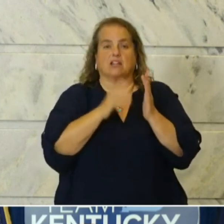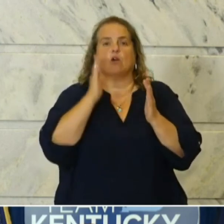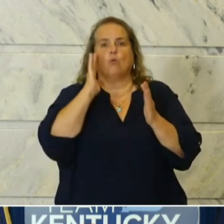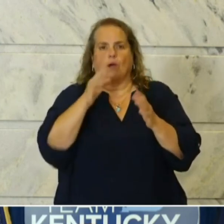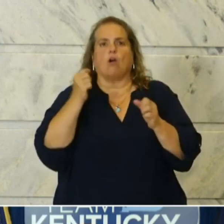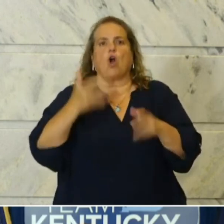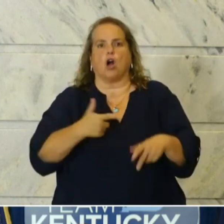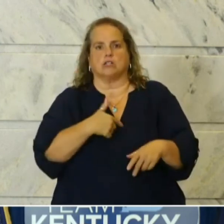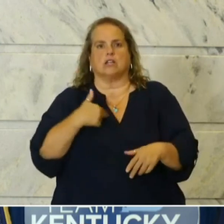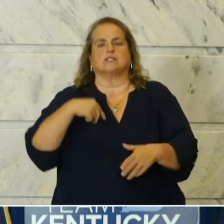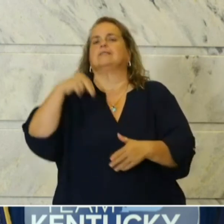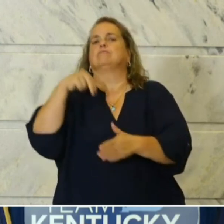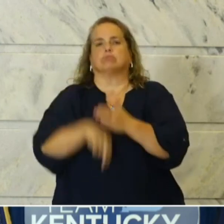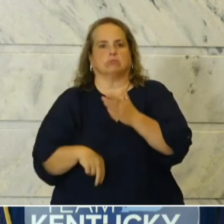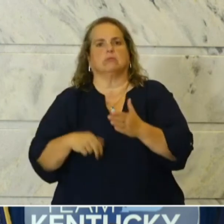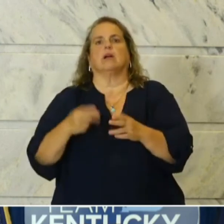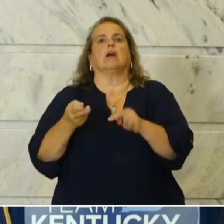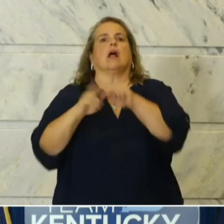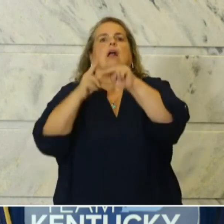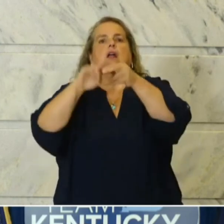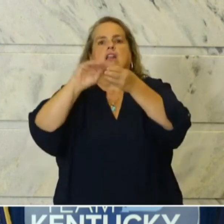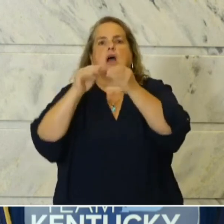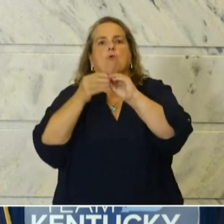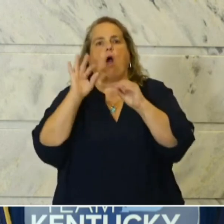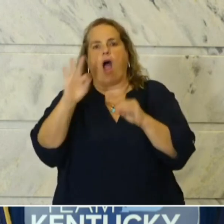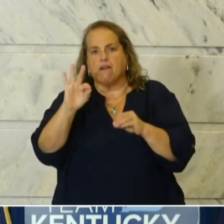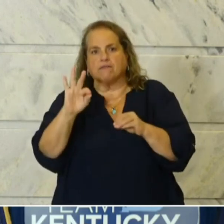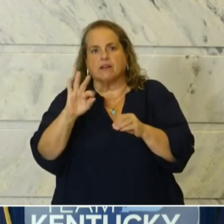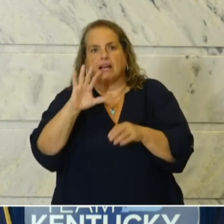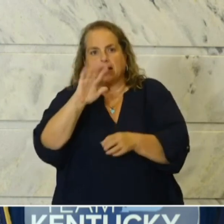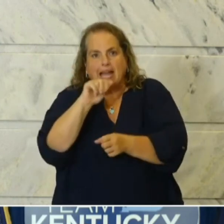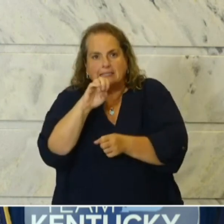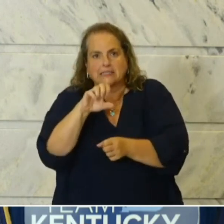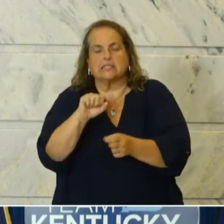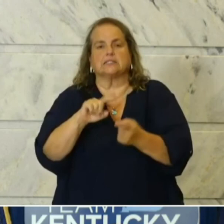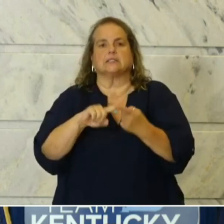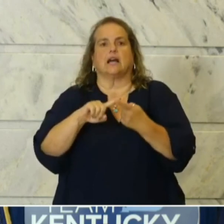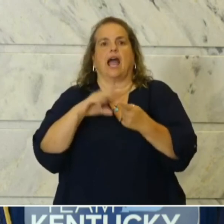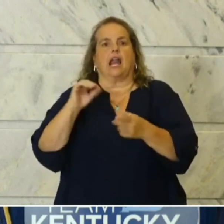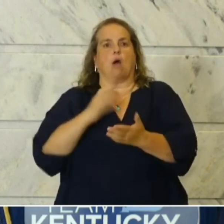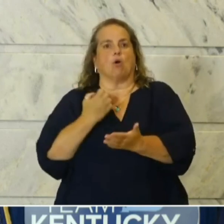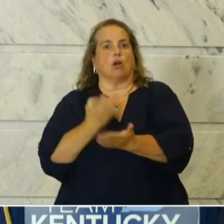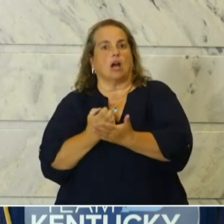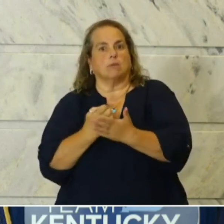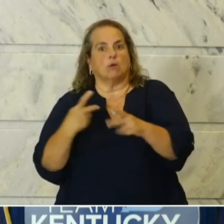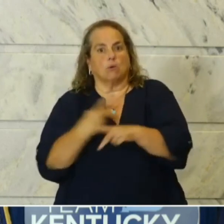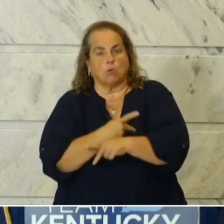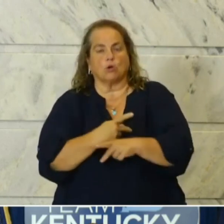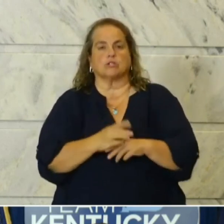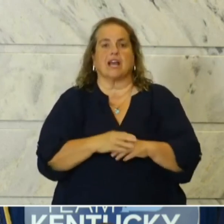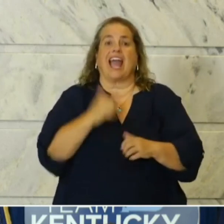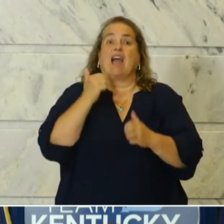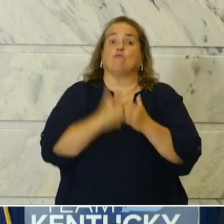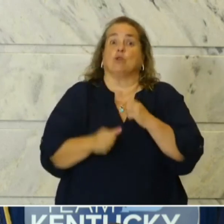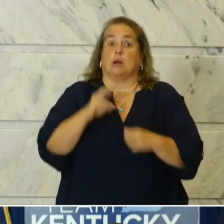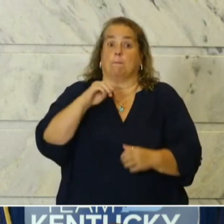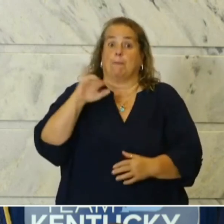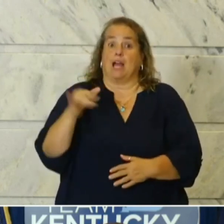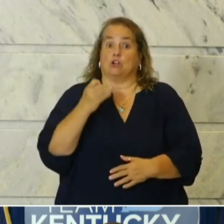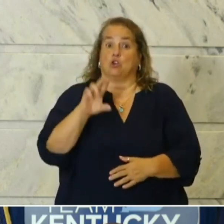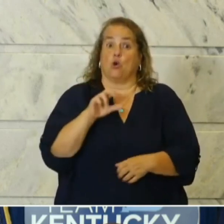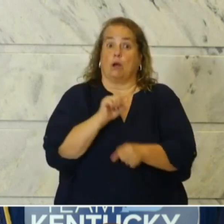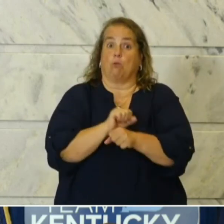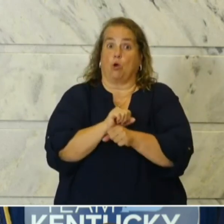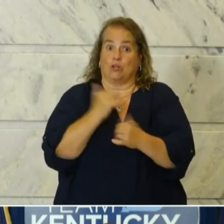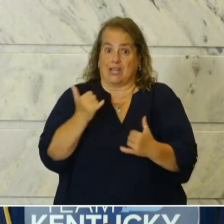ultimately cost lives of our people and major damage to our economy. Every major employer is now saying what we know is true. The health